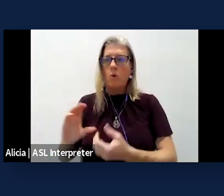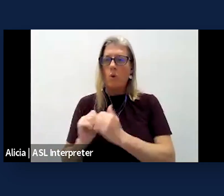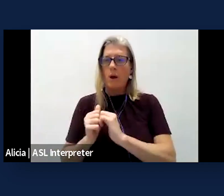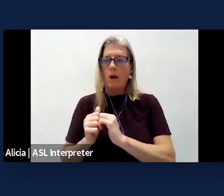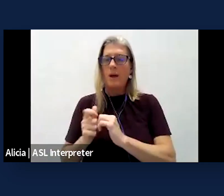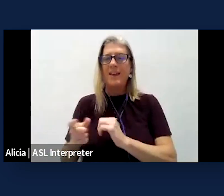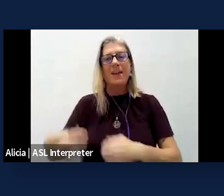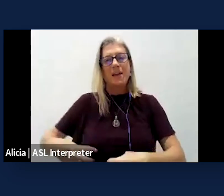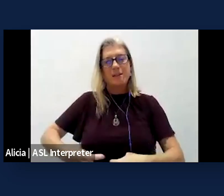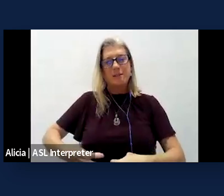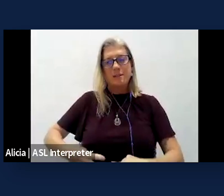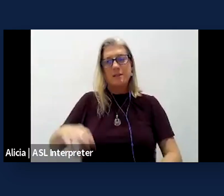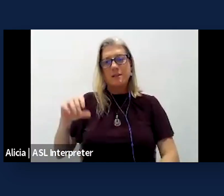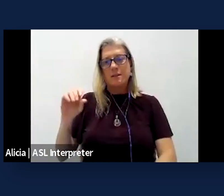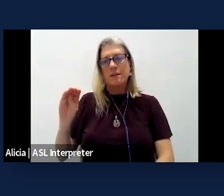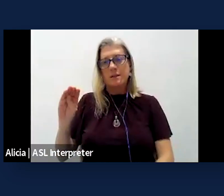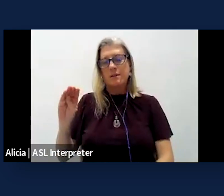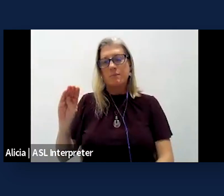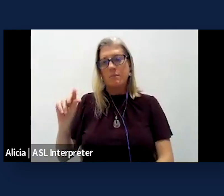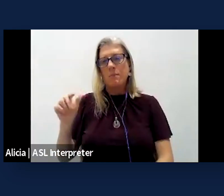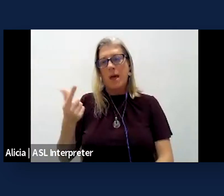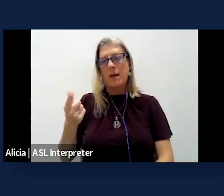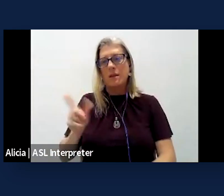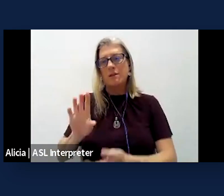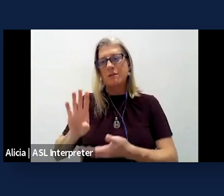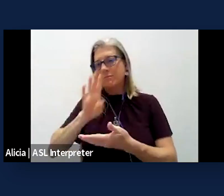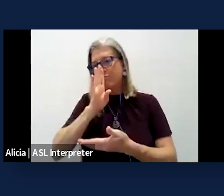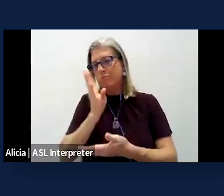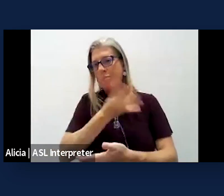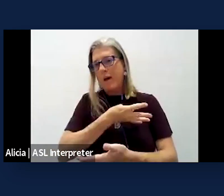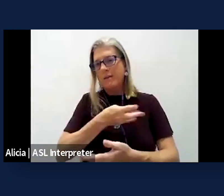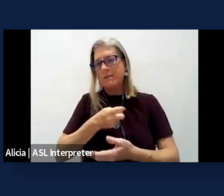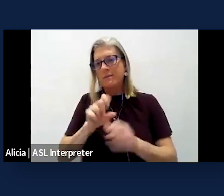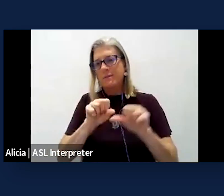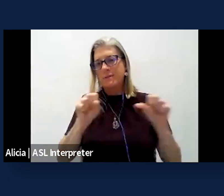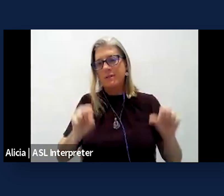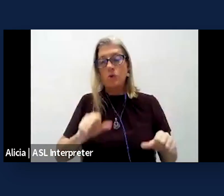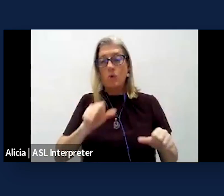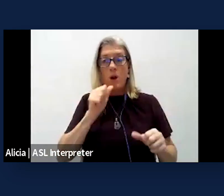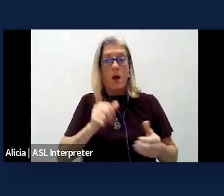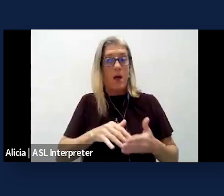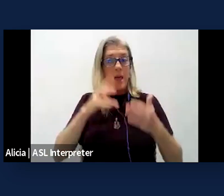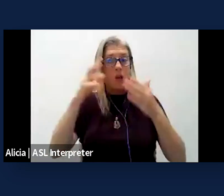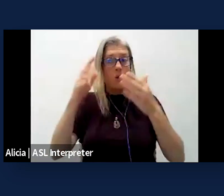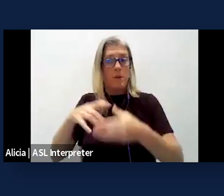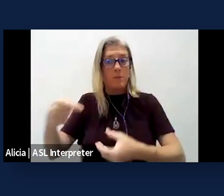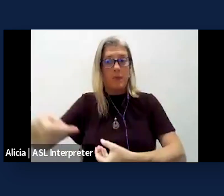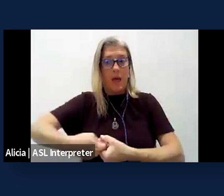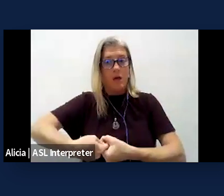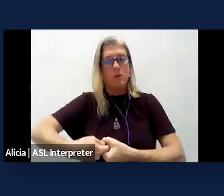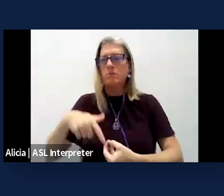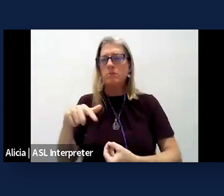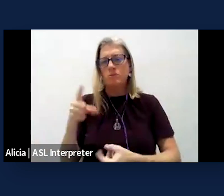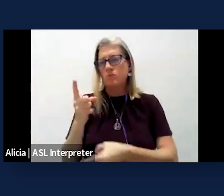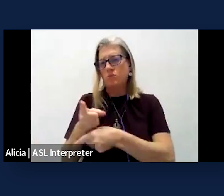he has a bag. He has a passive system. Okay, So- so he doesn't do intermittent cath. Yeah, but regardless,